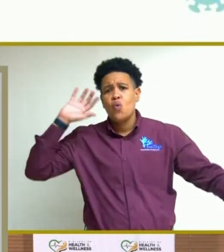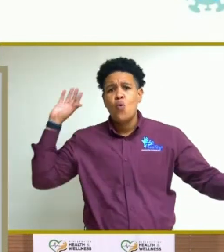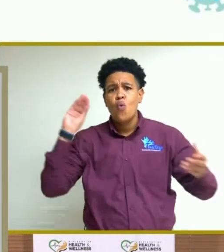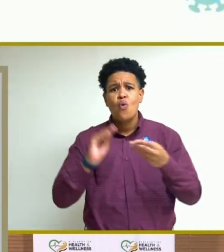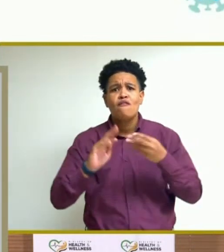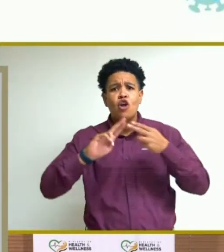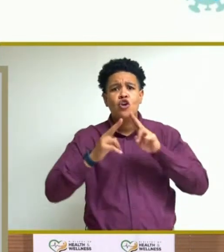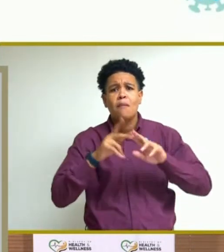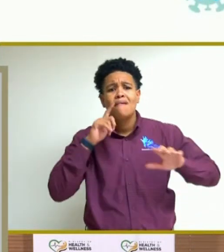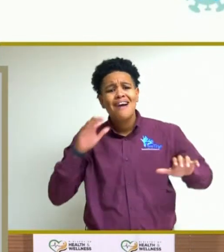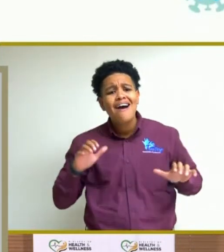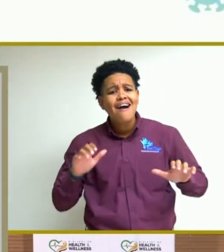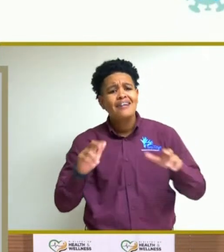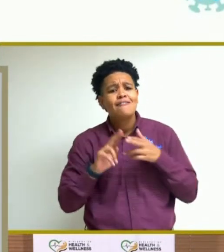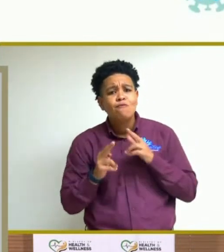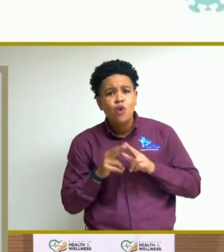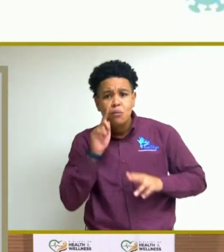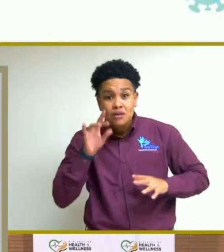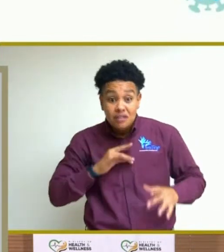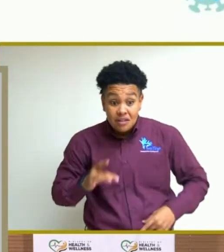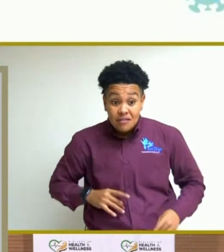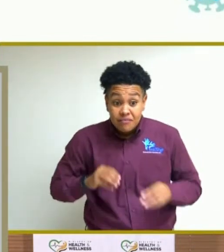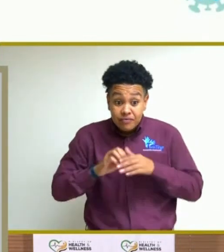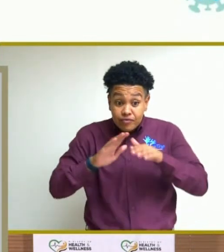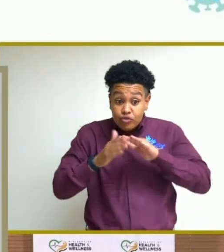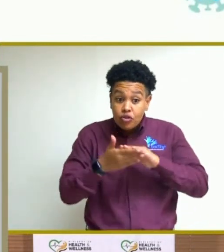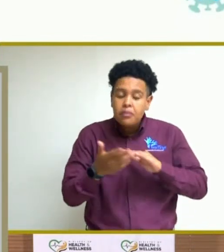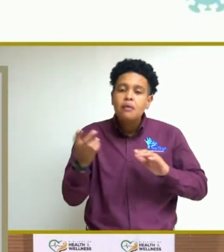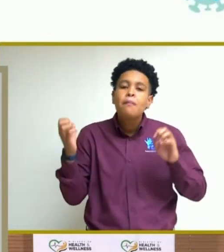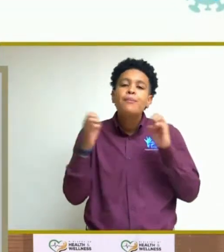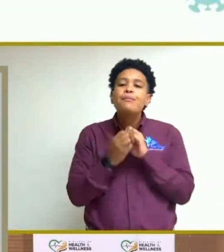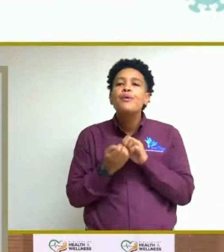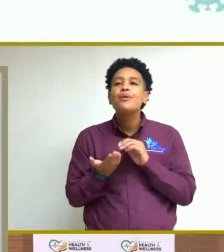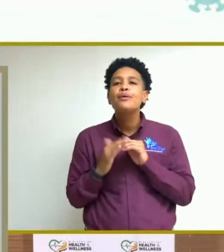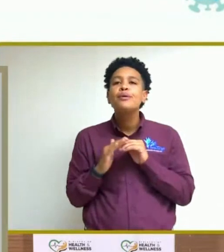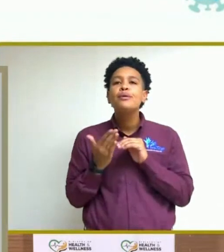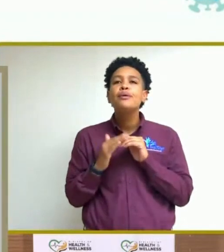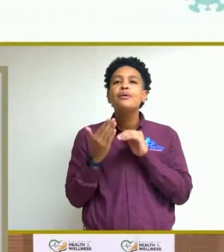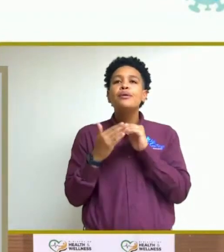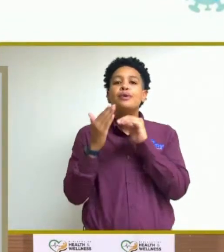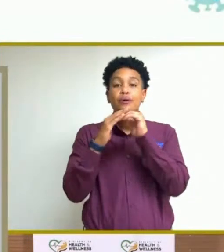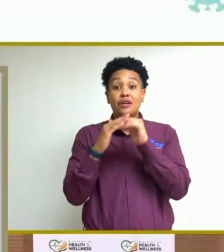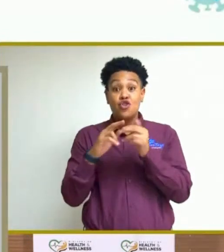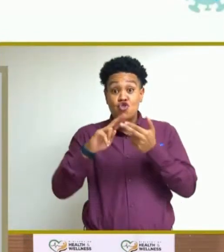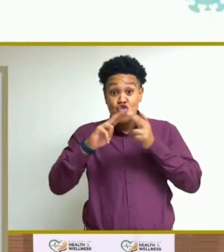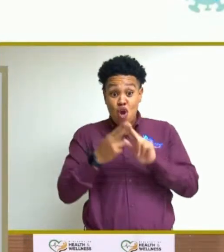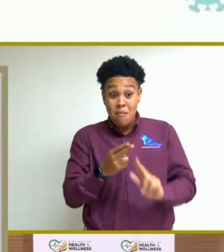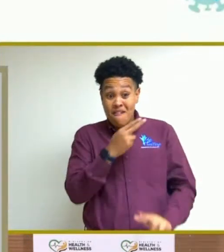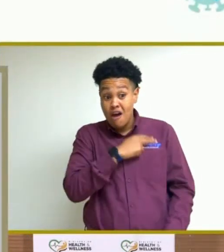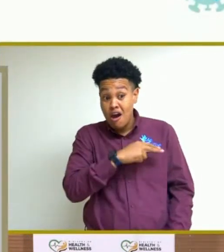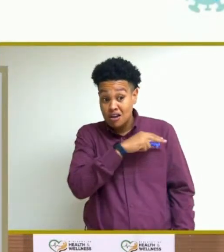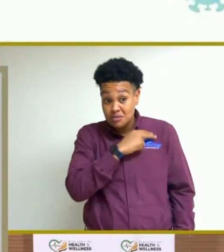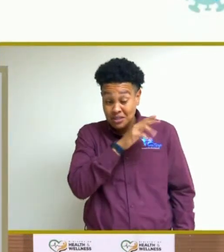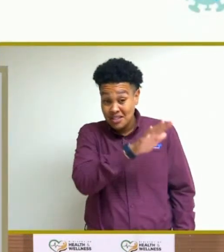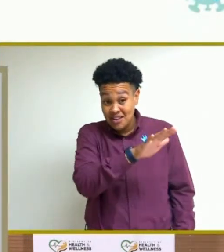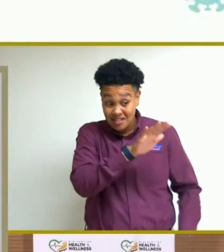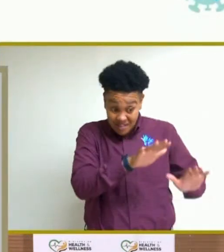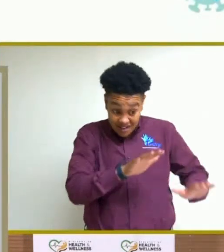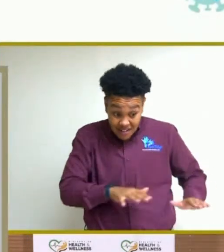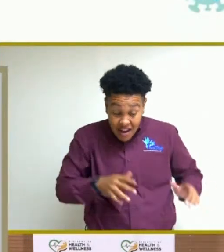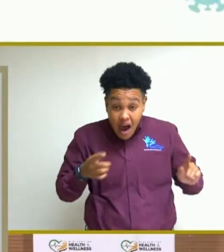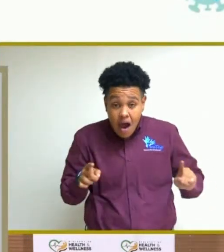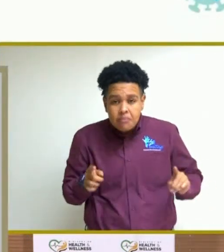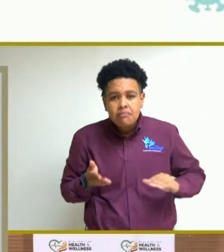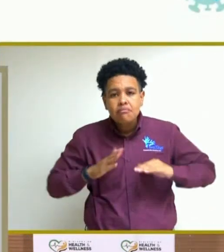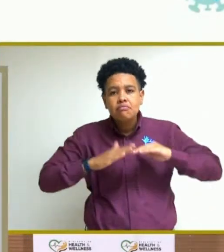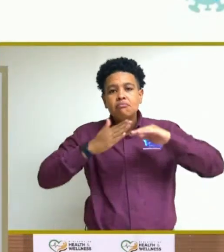of active cases in country increases. The number of hospitalizations also